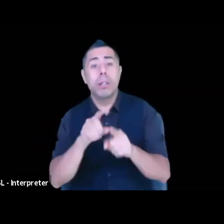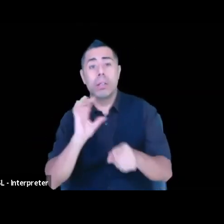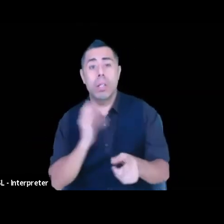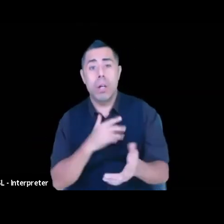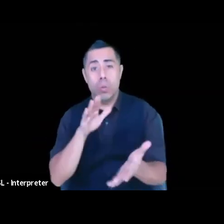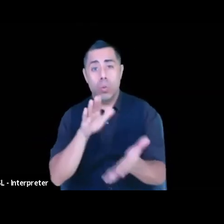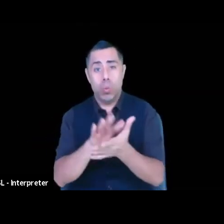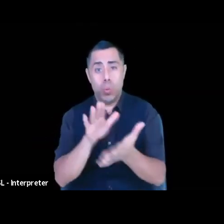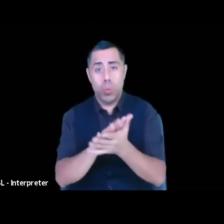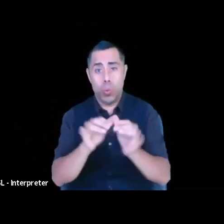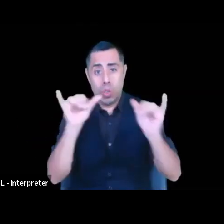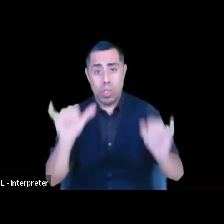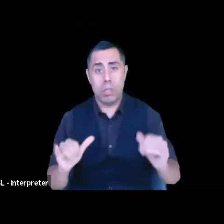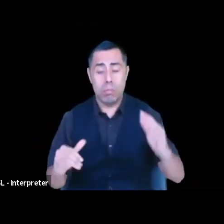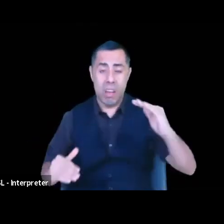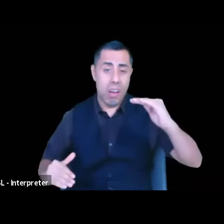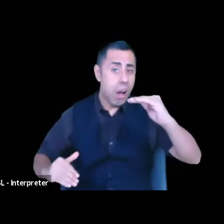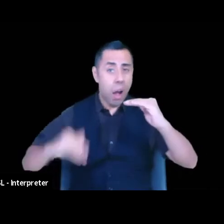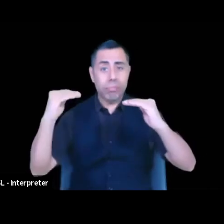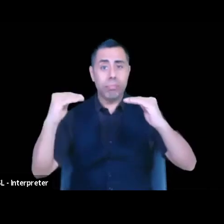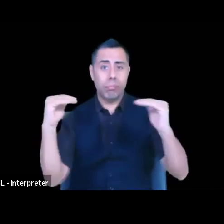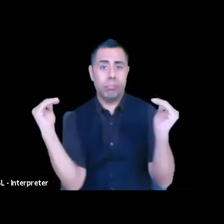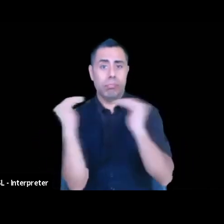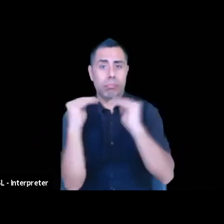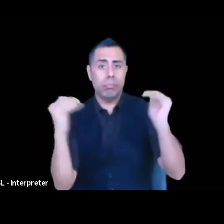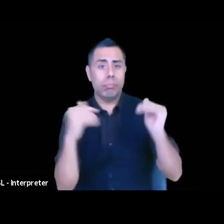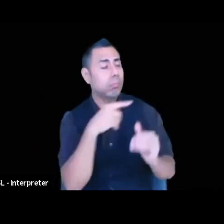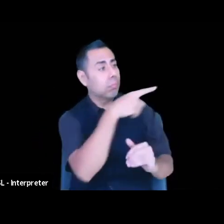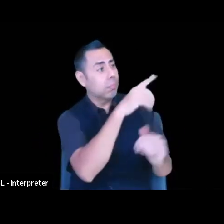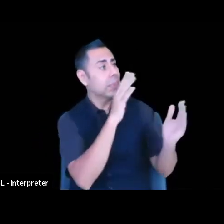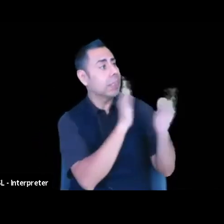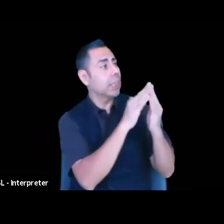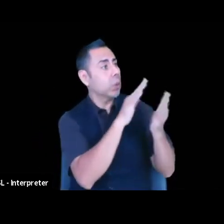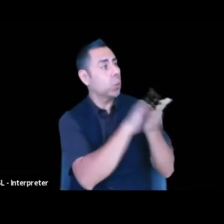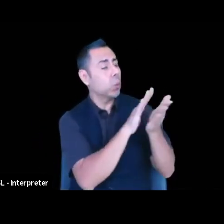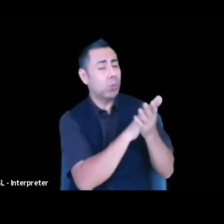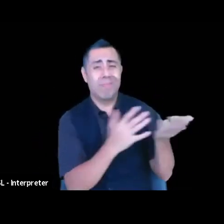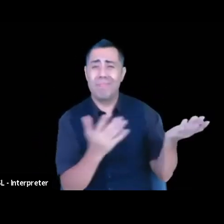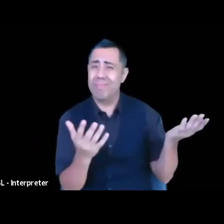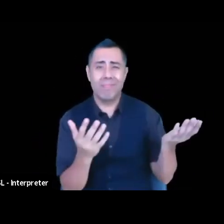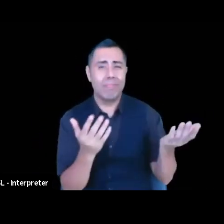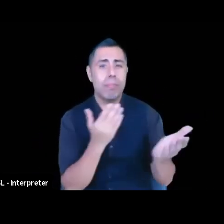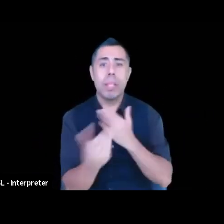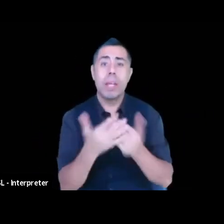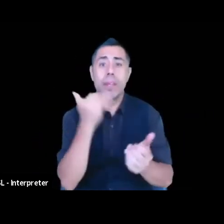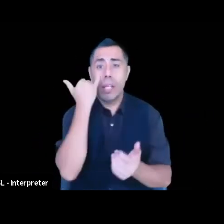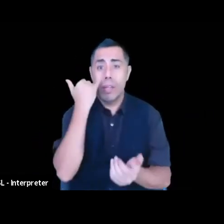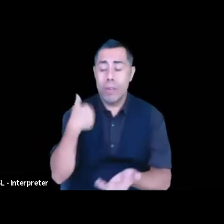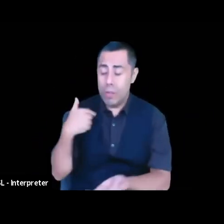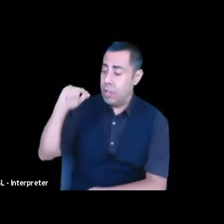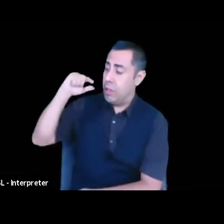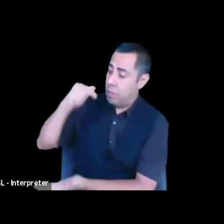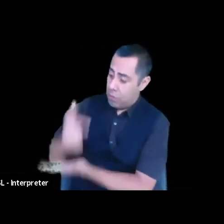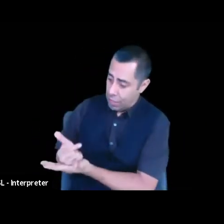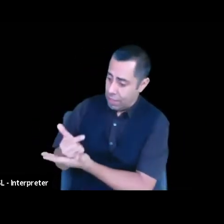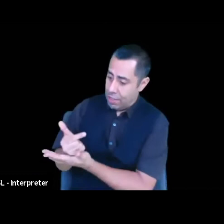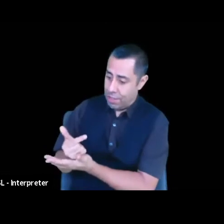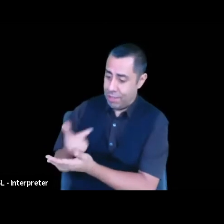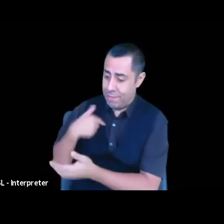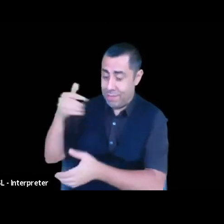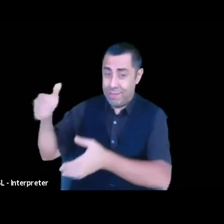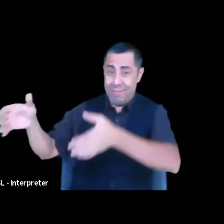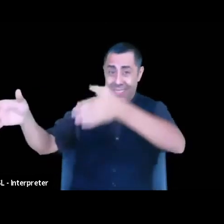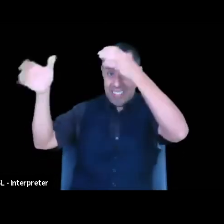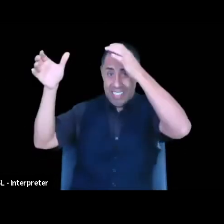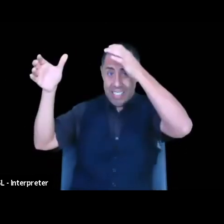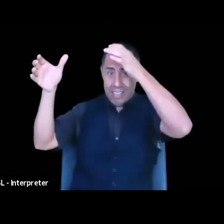as the city schools. So even if like we graduate, our attainment of knowledge is not as high as the